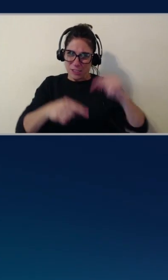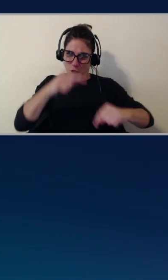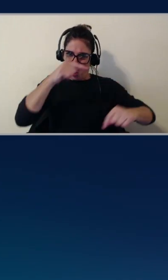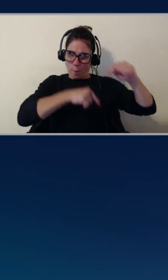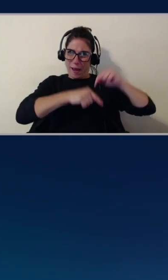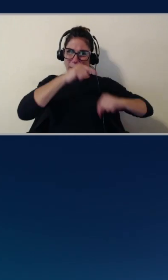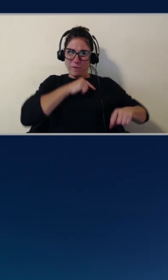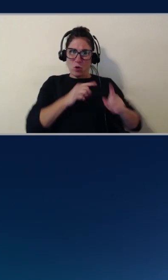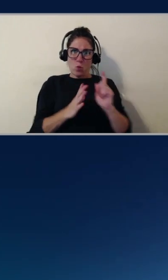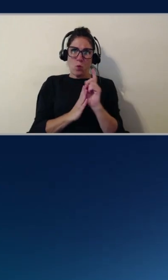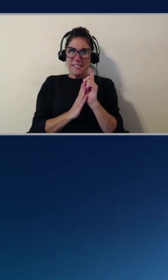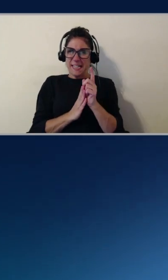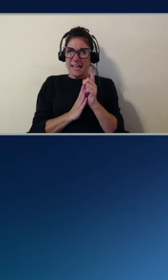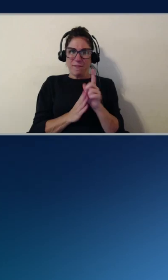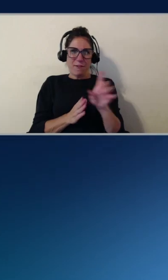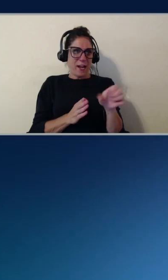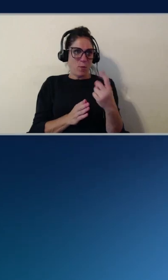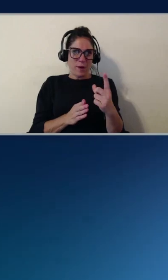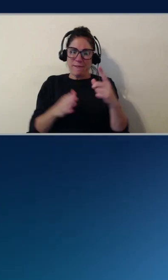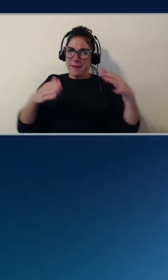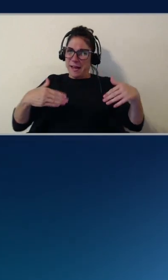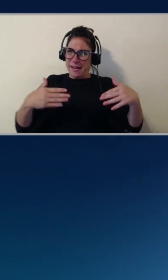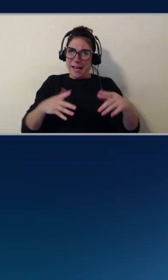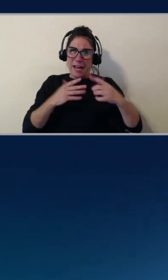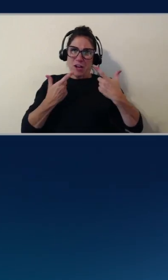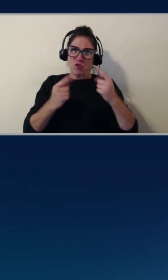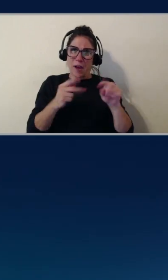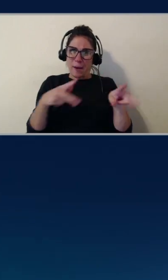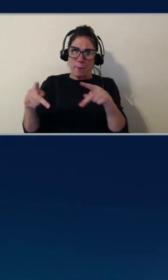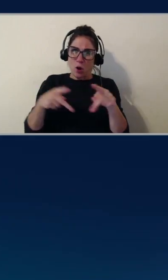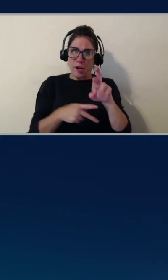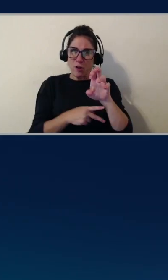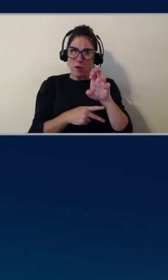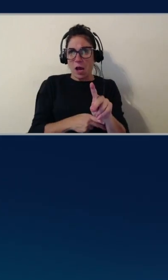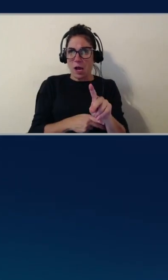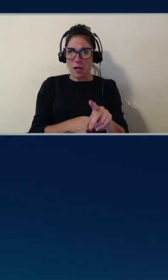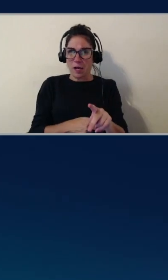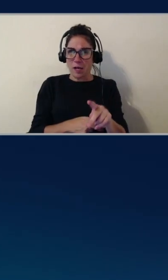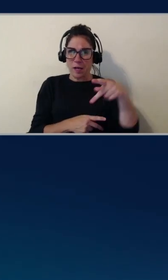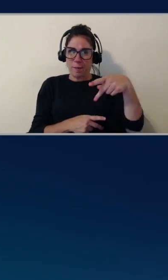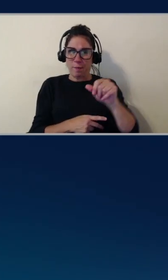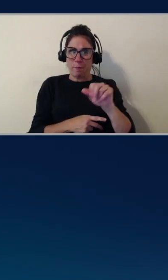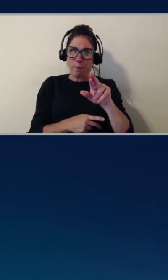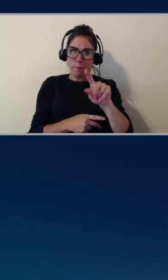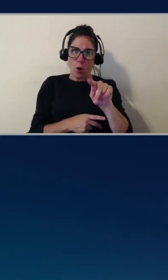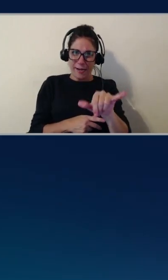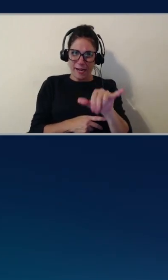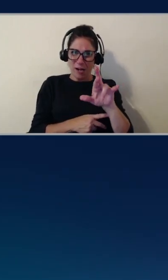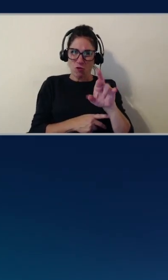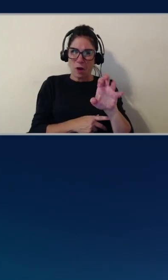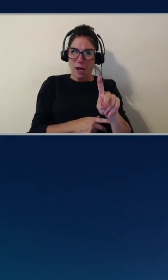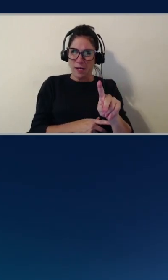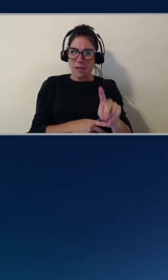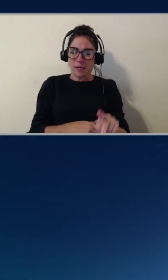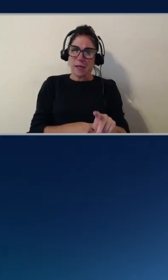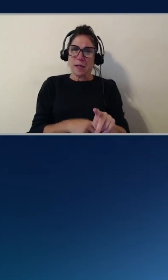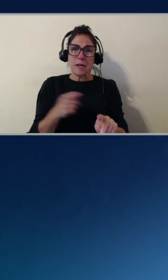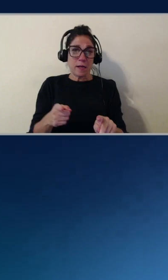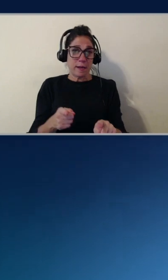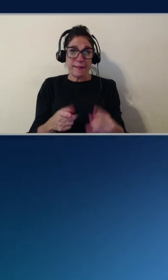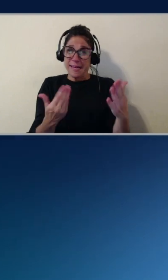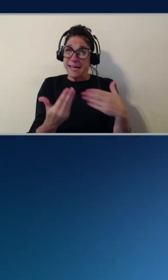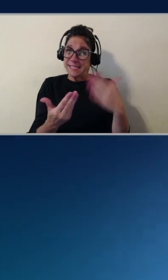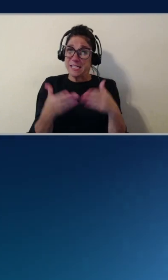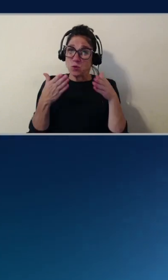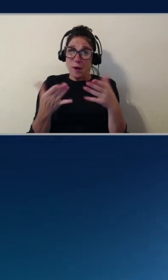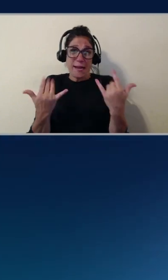for anybody who hasn't tried PartyRock before, right? I think easiest way. Go while you're watching right now. Go check